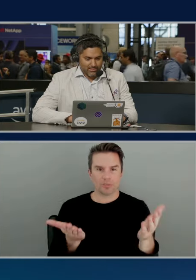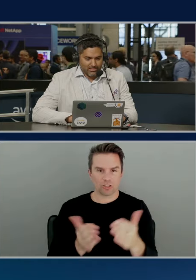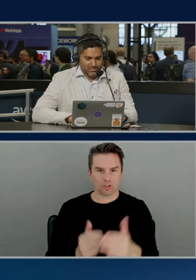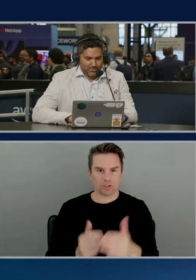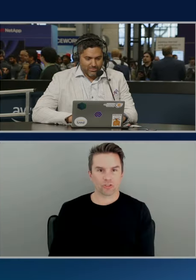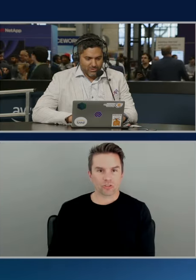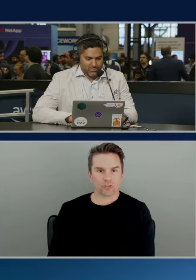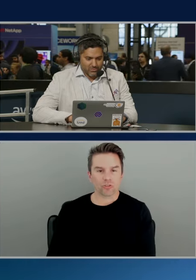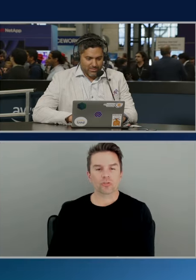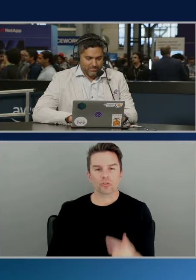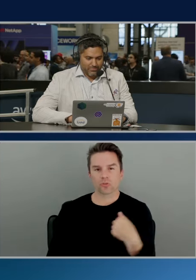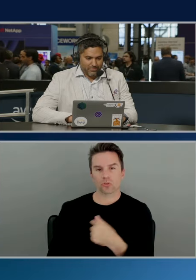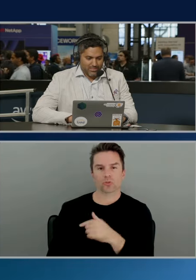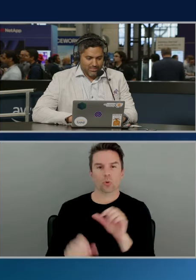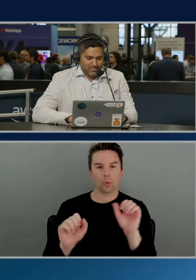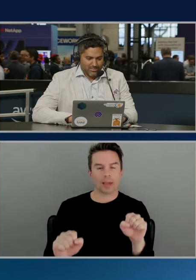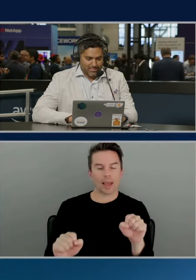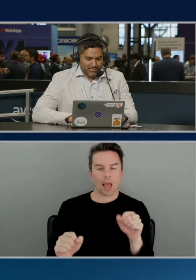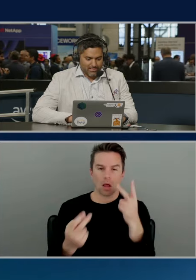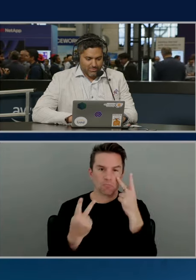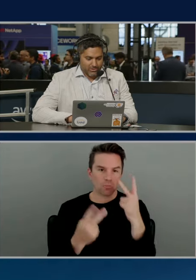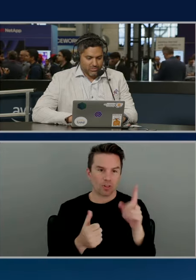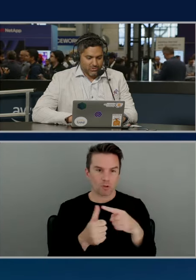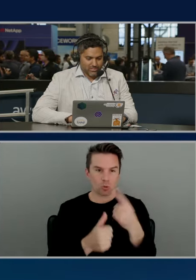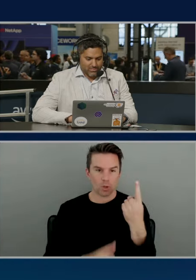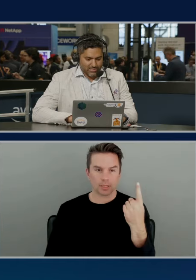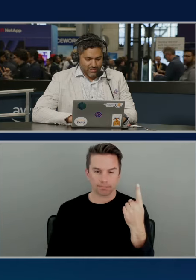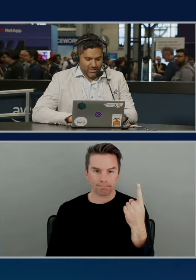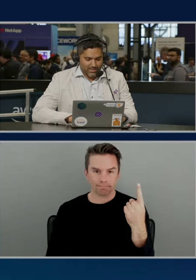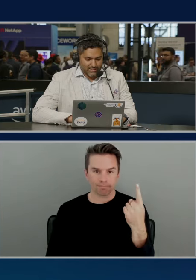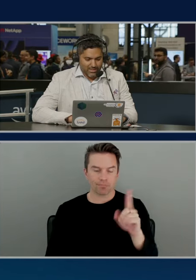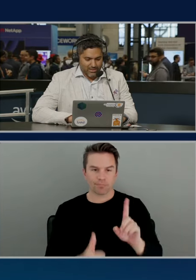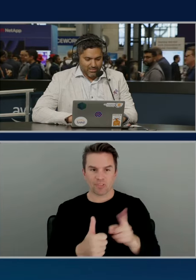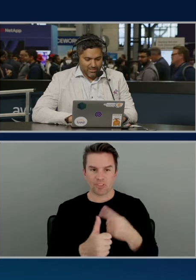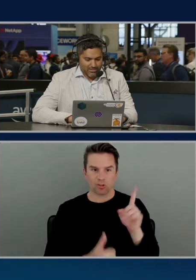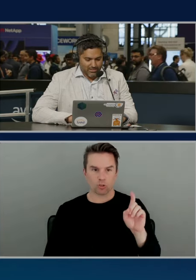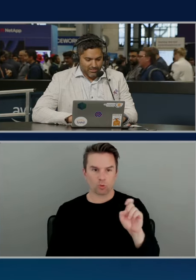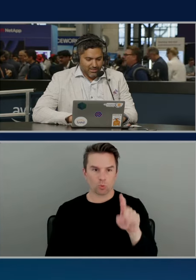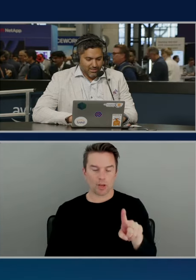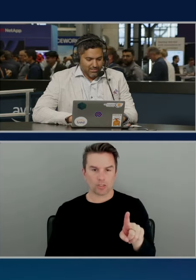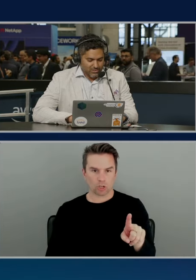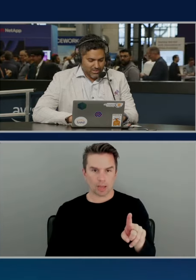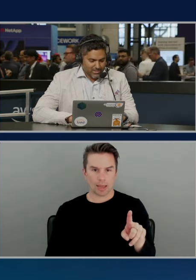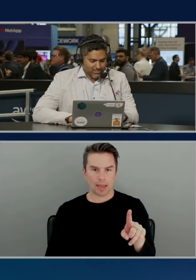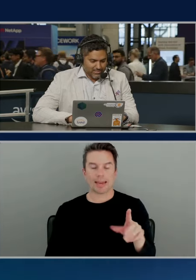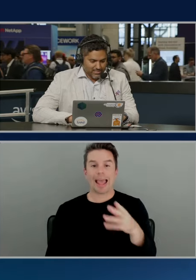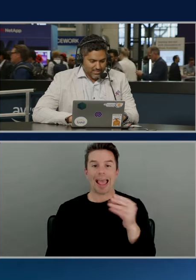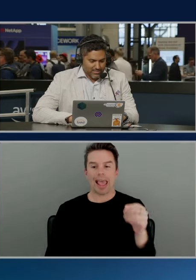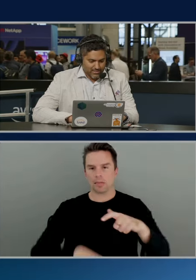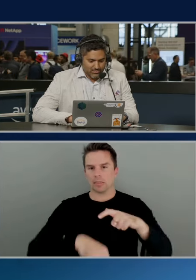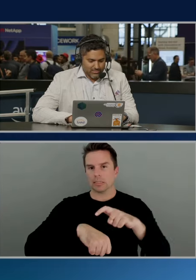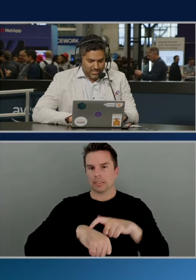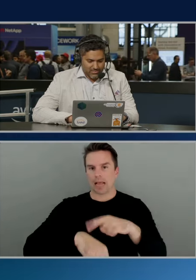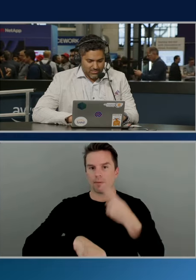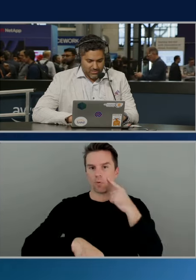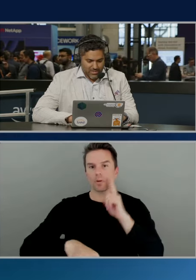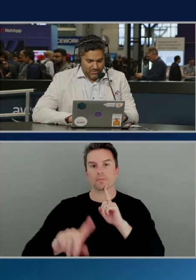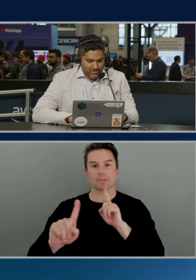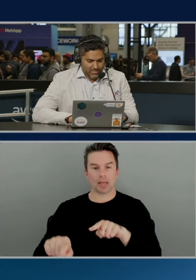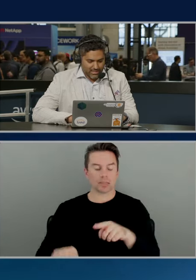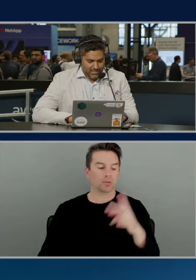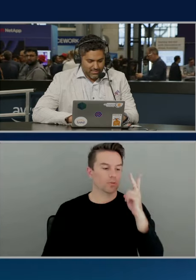at. Let's start with the first one. This is the first question that we asked and how long it took. So you can actually see the initialization